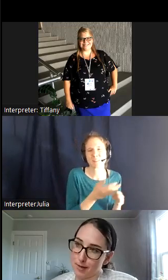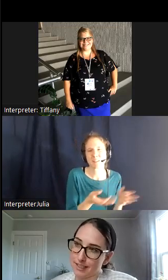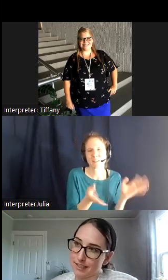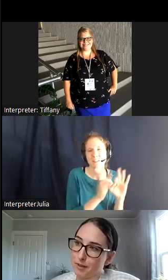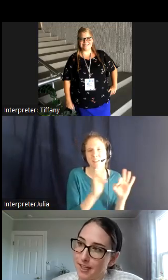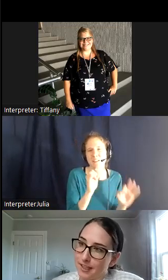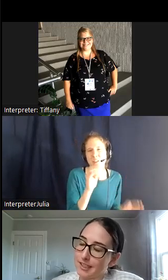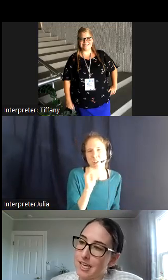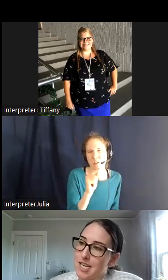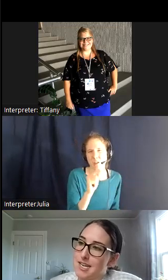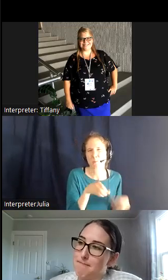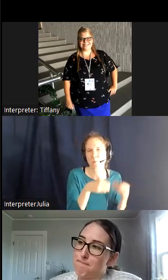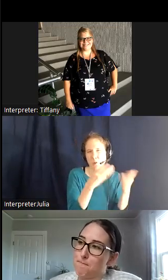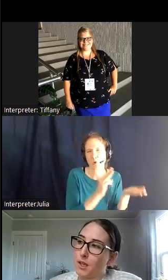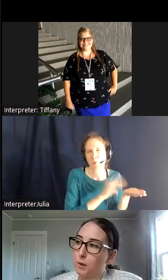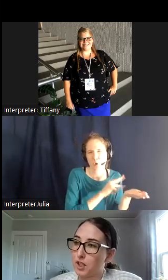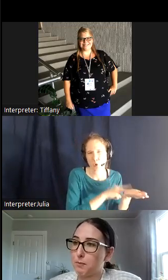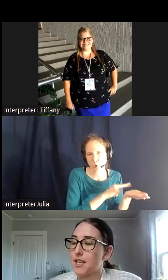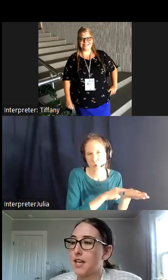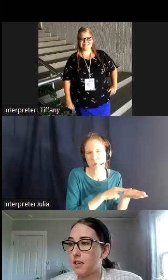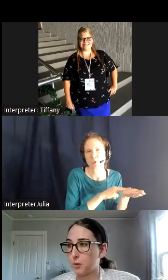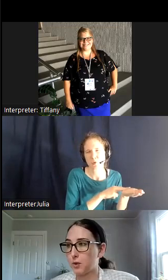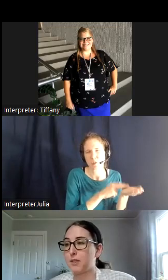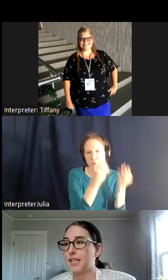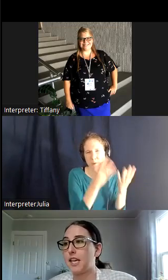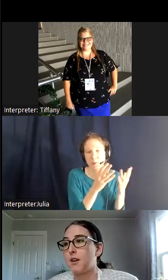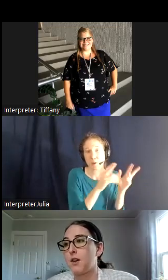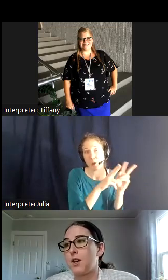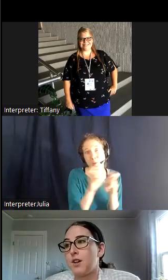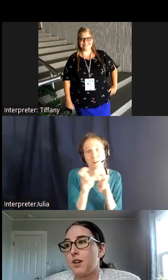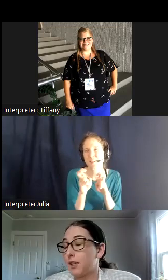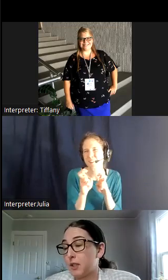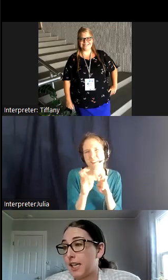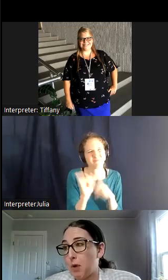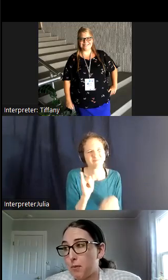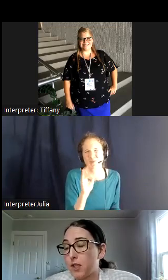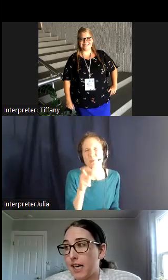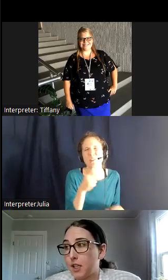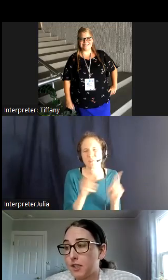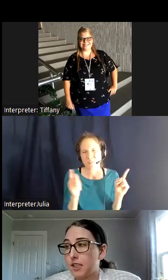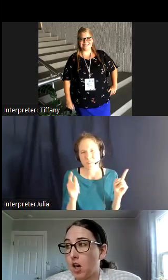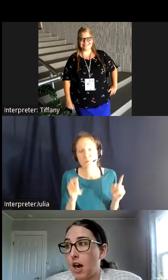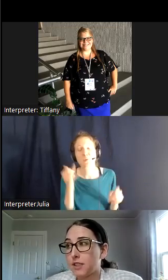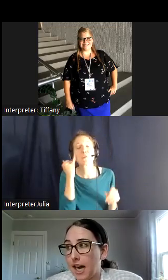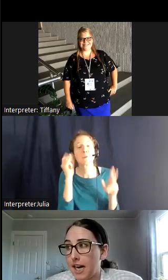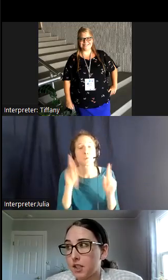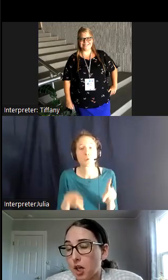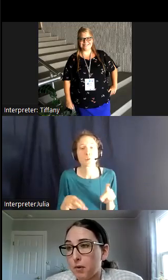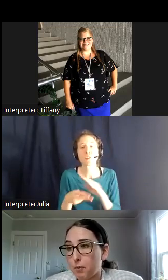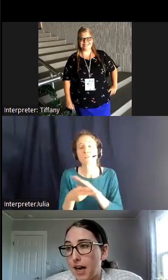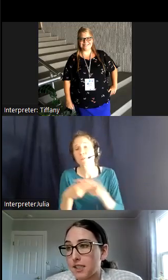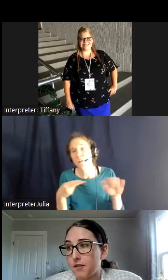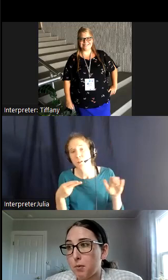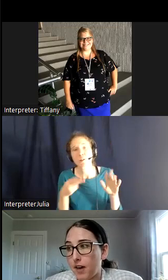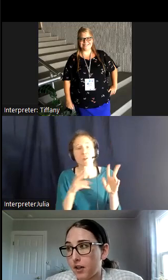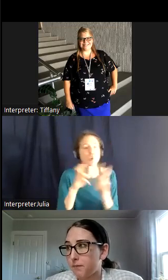about comprehensive providers, it would just be that individuals are presenting problem or diagnosis are outside of the scope